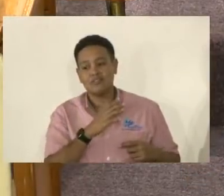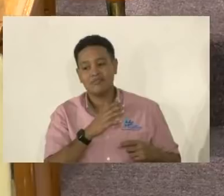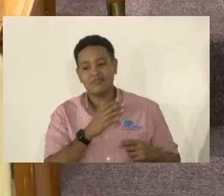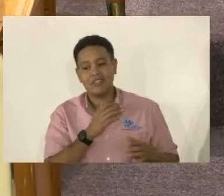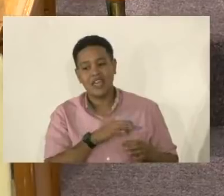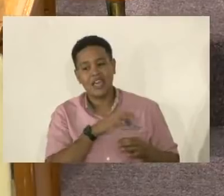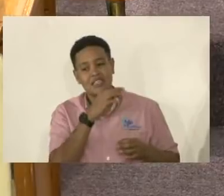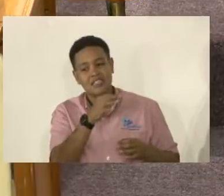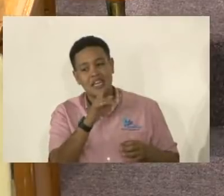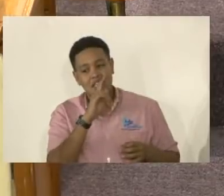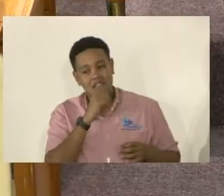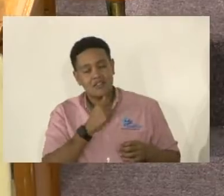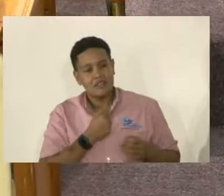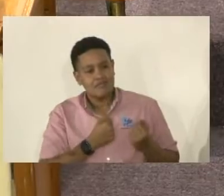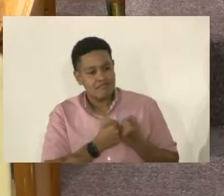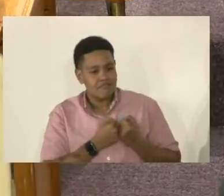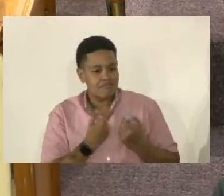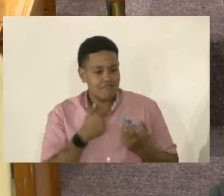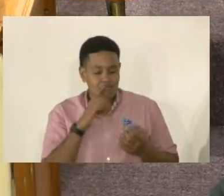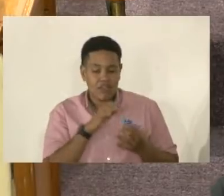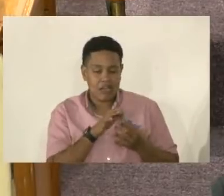extended courtesy that I would have extended.